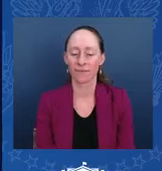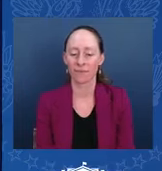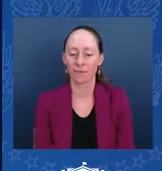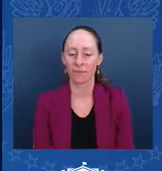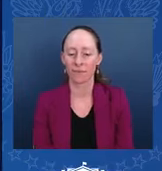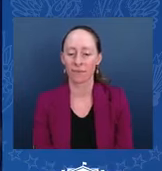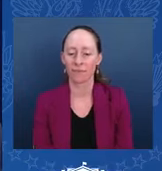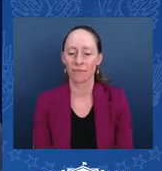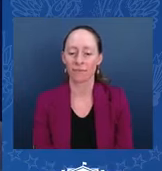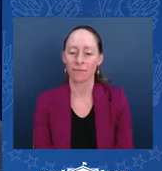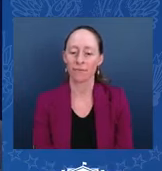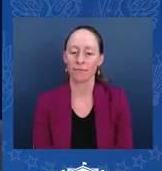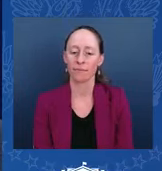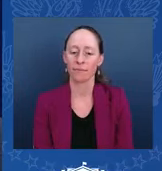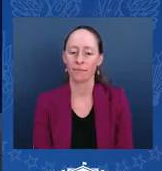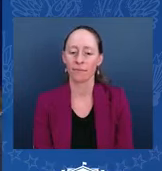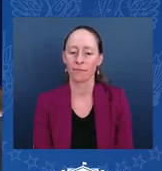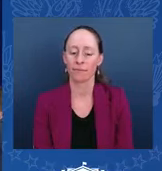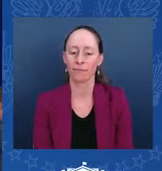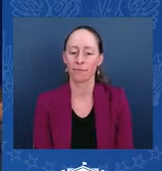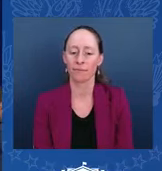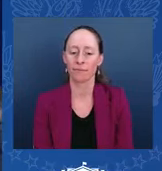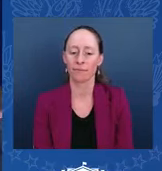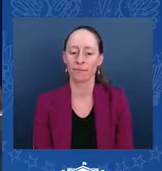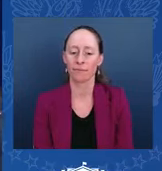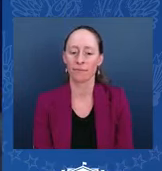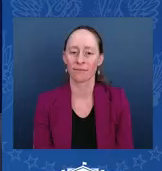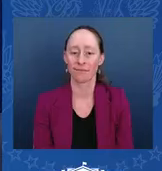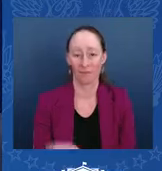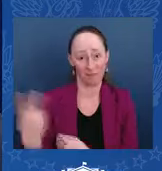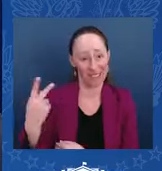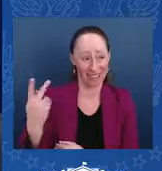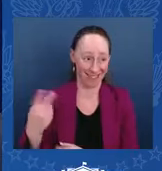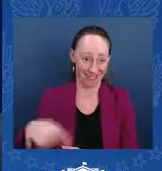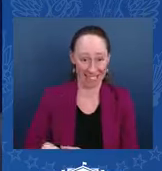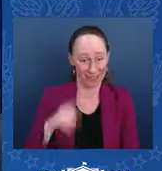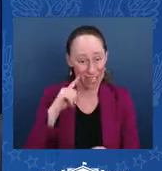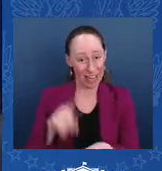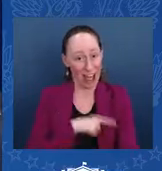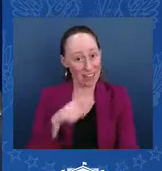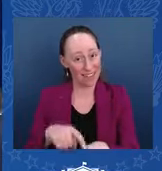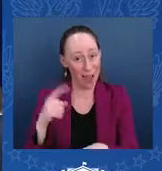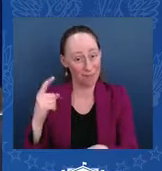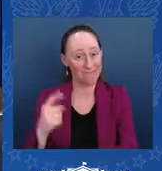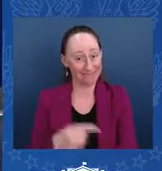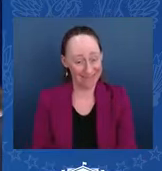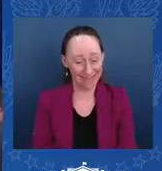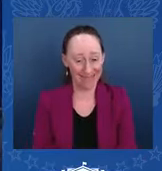You've been doing this a long time, pal. I know. Thank you, thank you, thank you.